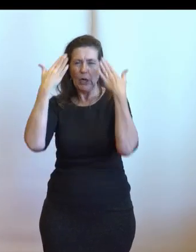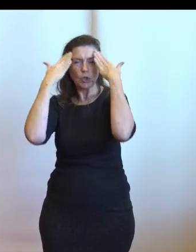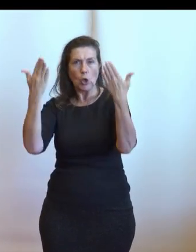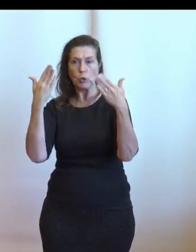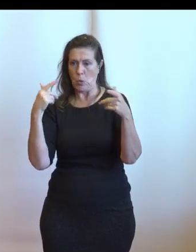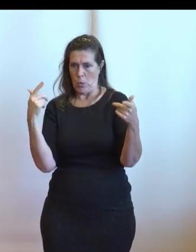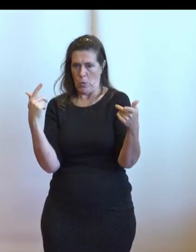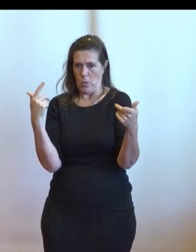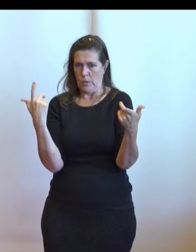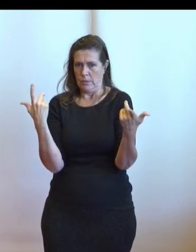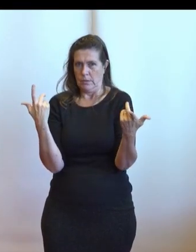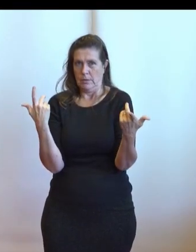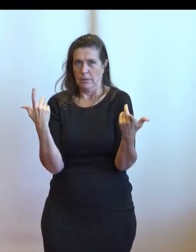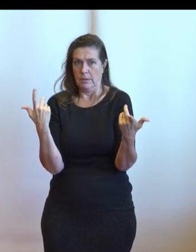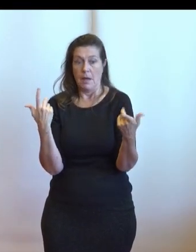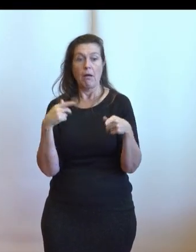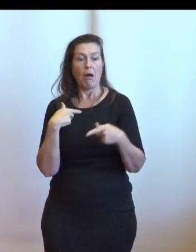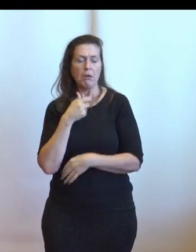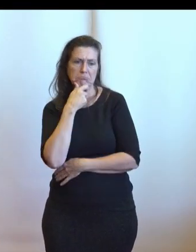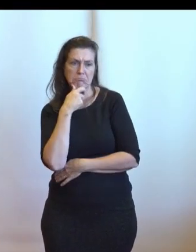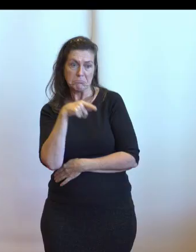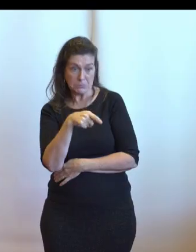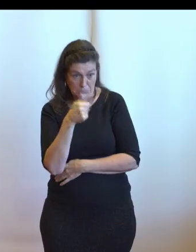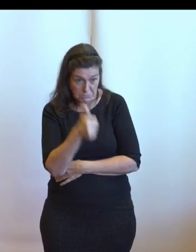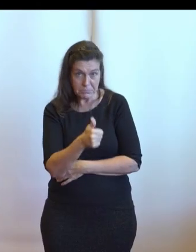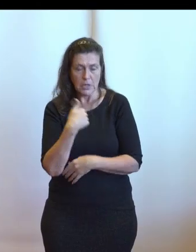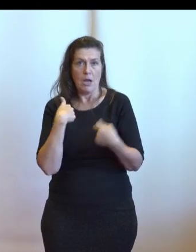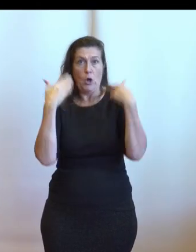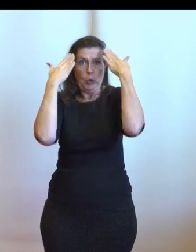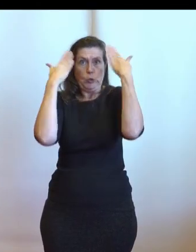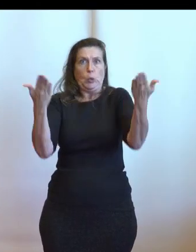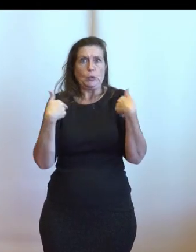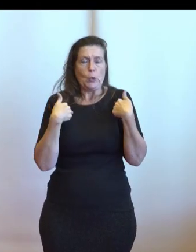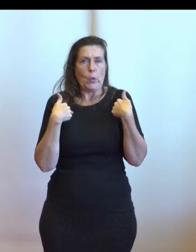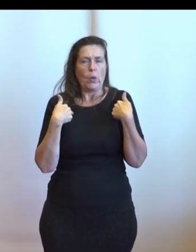when we don't know what is the best solution for accessibility.